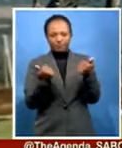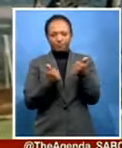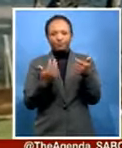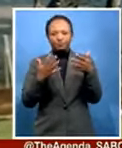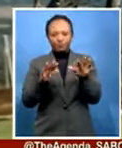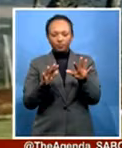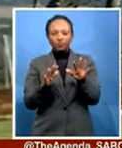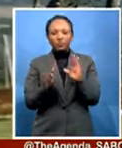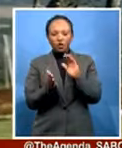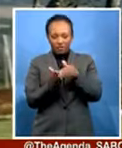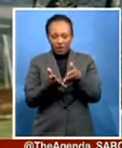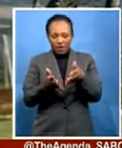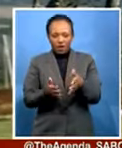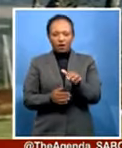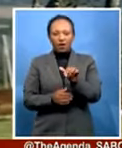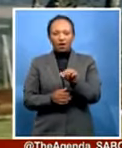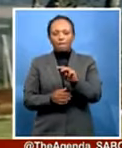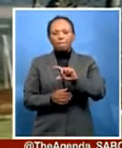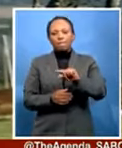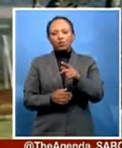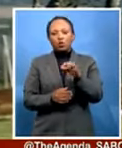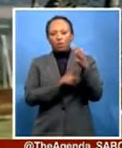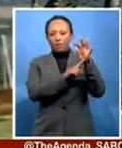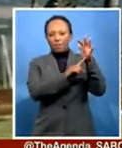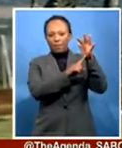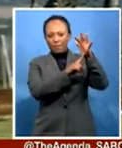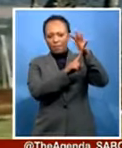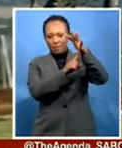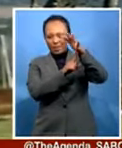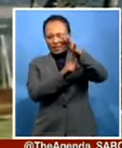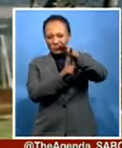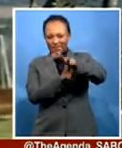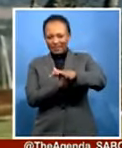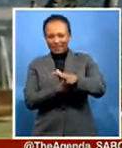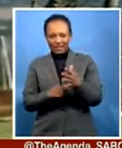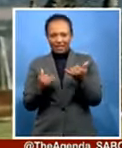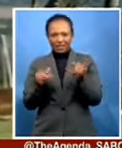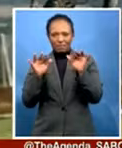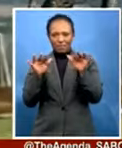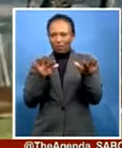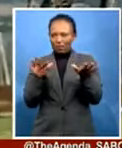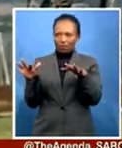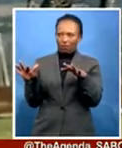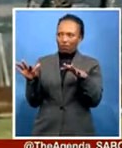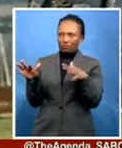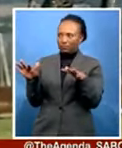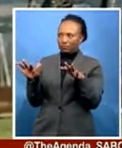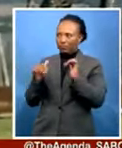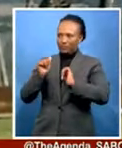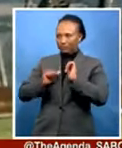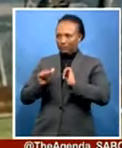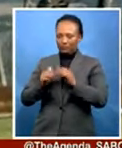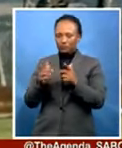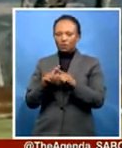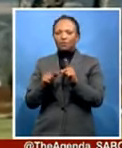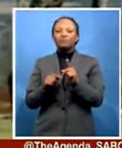in a helicopter. It looked a bit dramatic, I think, but it's adds to the story. But it means that we can do this